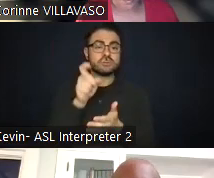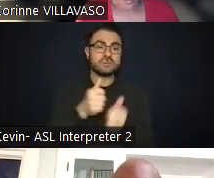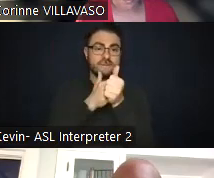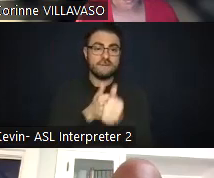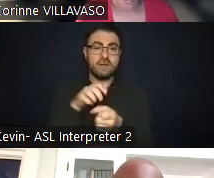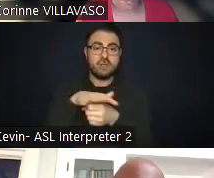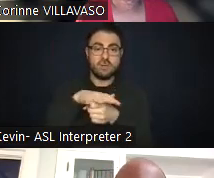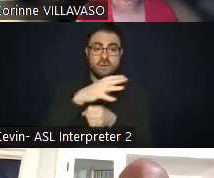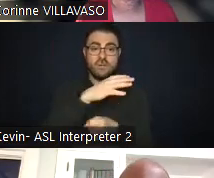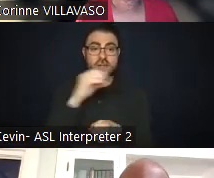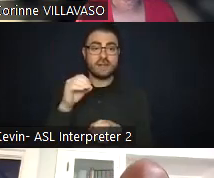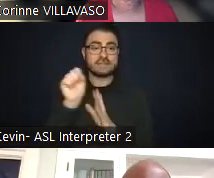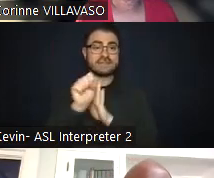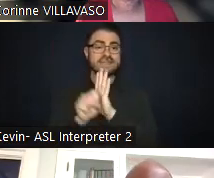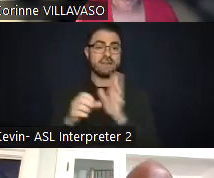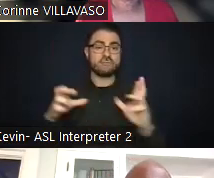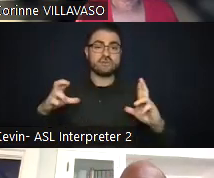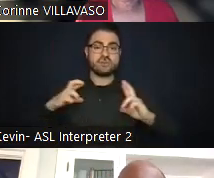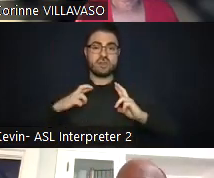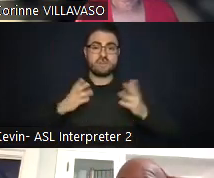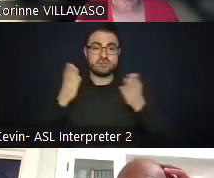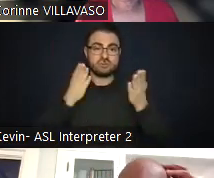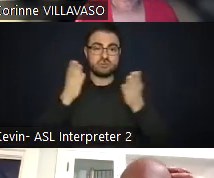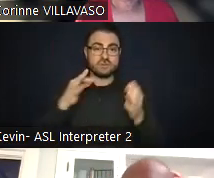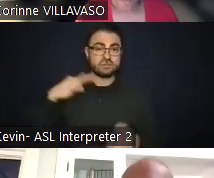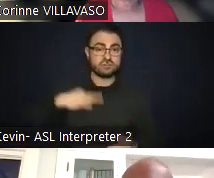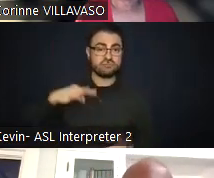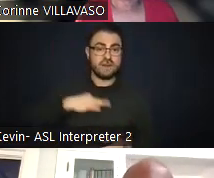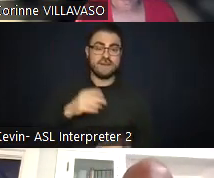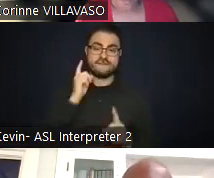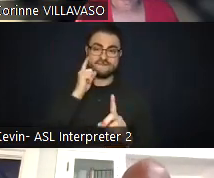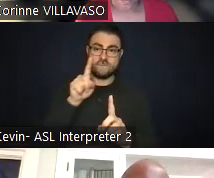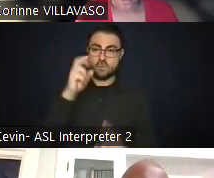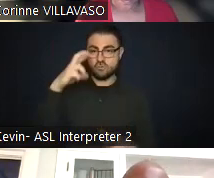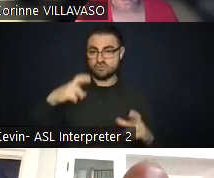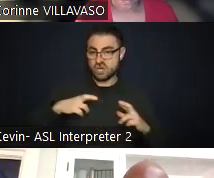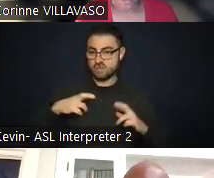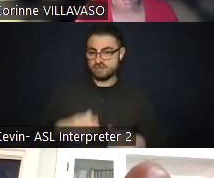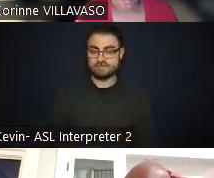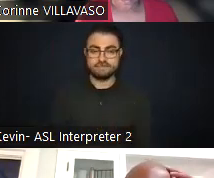for retirement. Towards retirement.